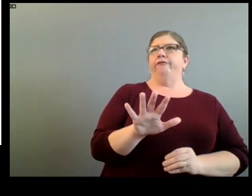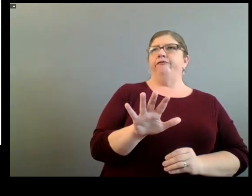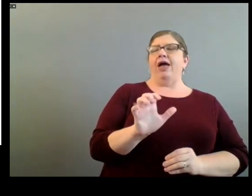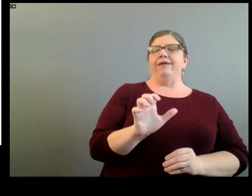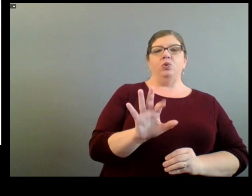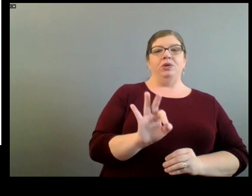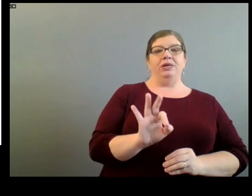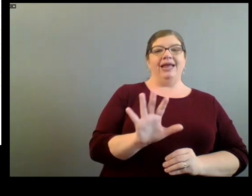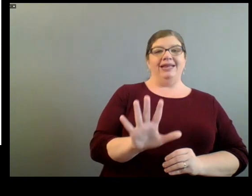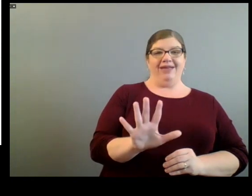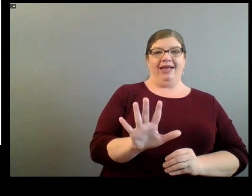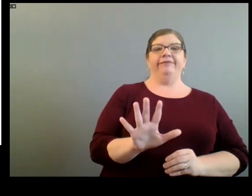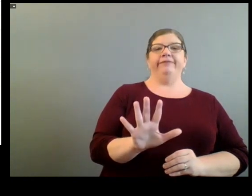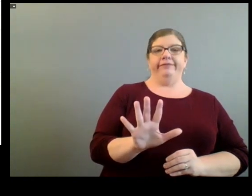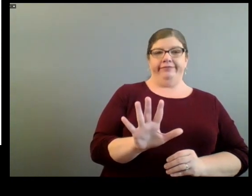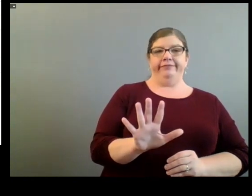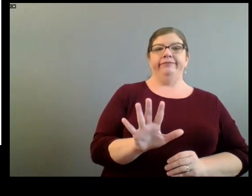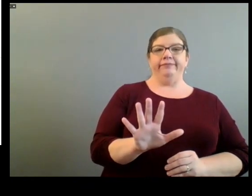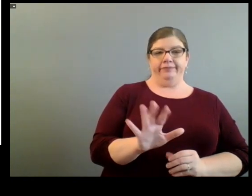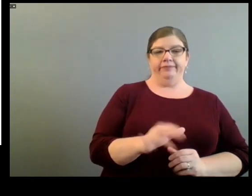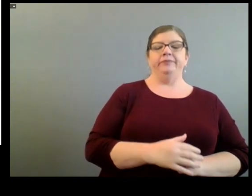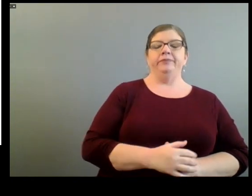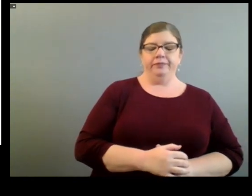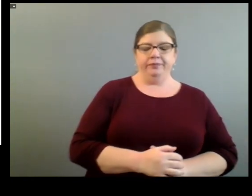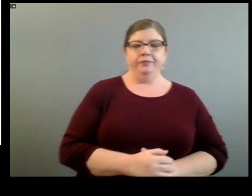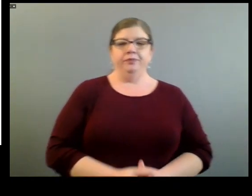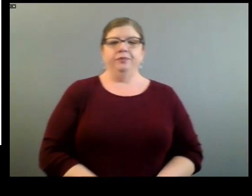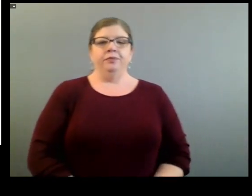595. Next.